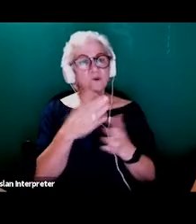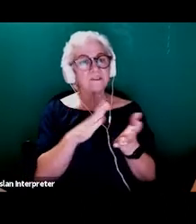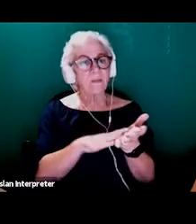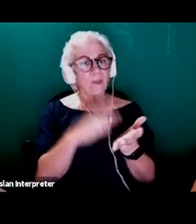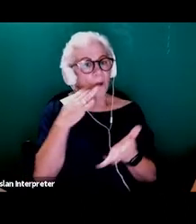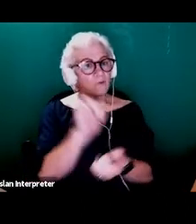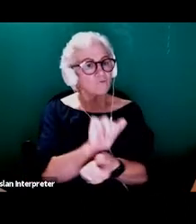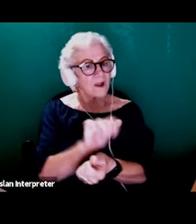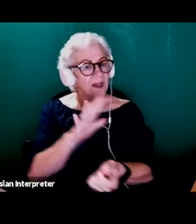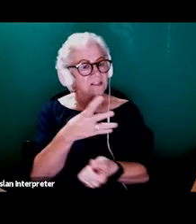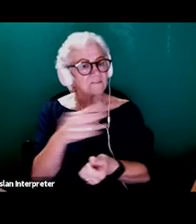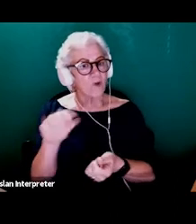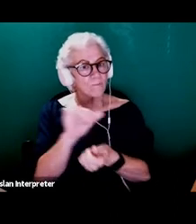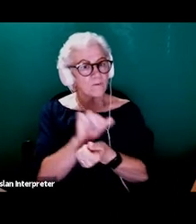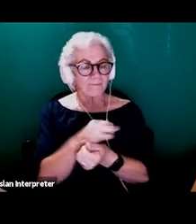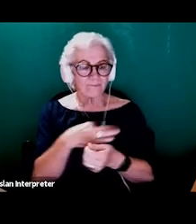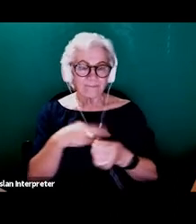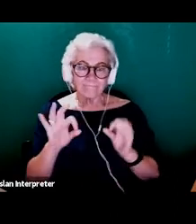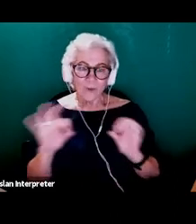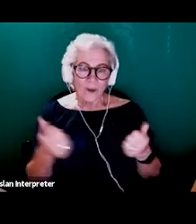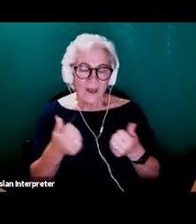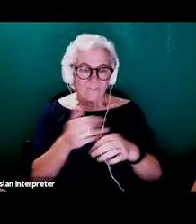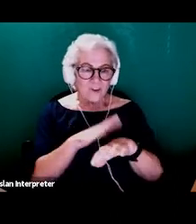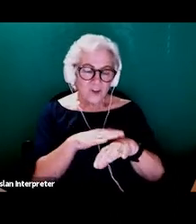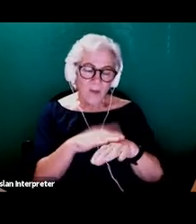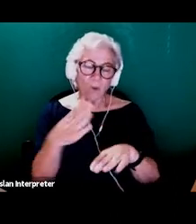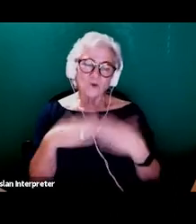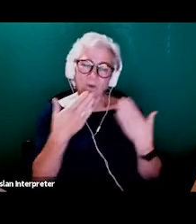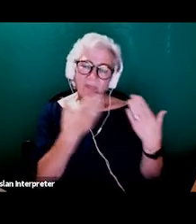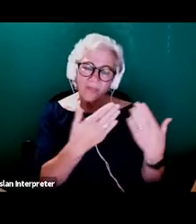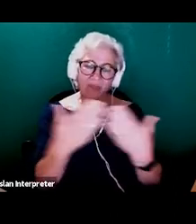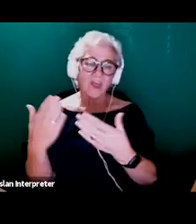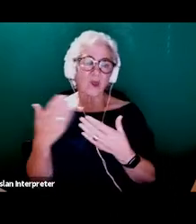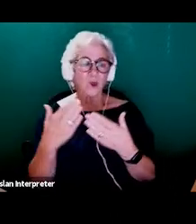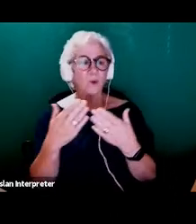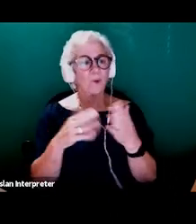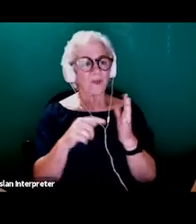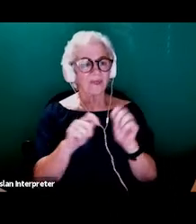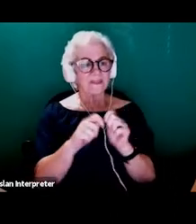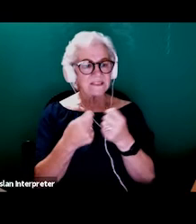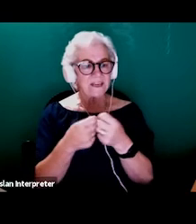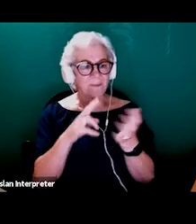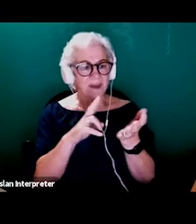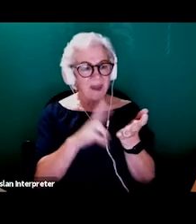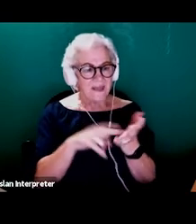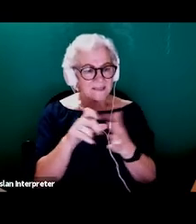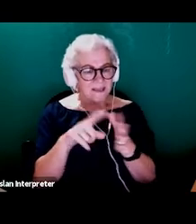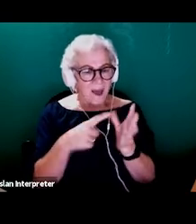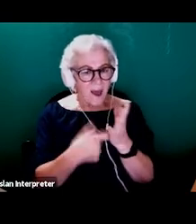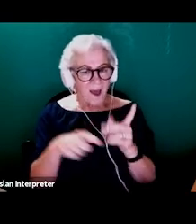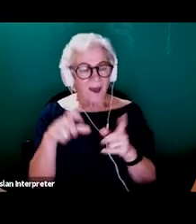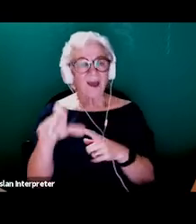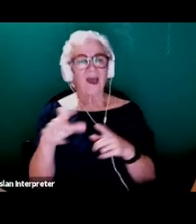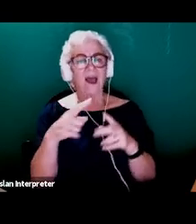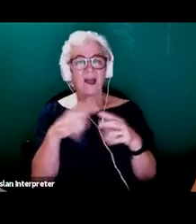And I don't have time left, but I basically wanted to say a big thank you to the team at NDARC that treated us really well while we were out there. Thank